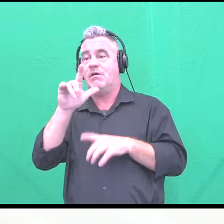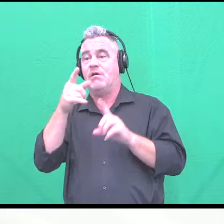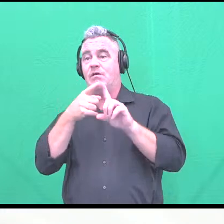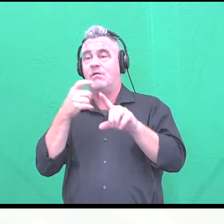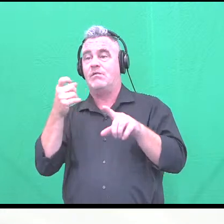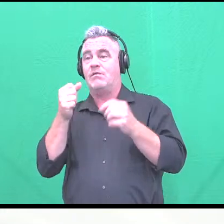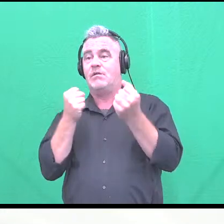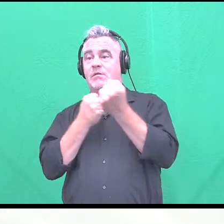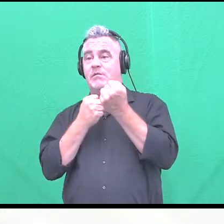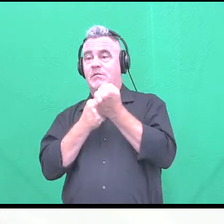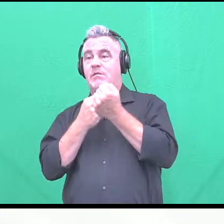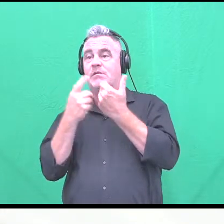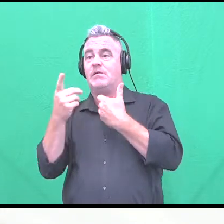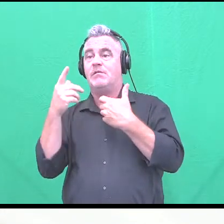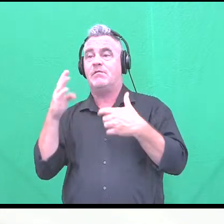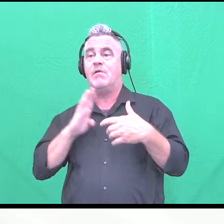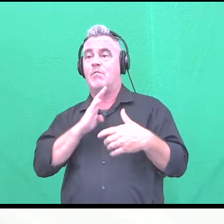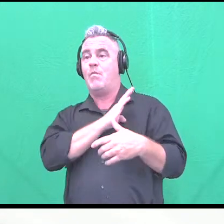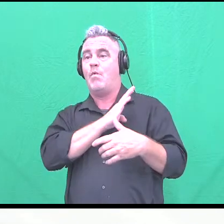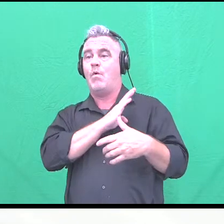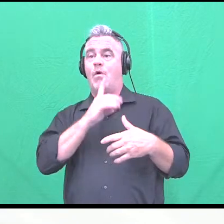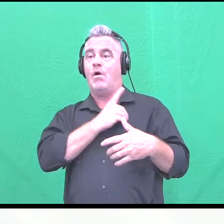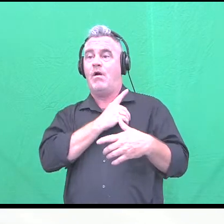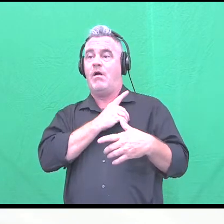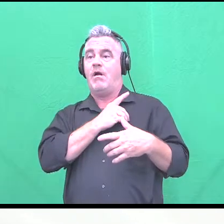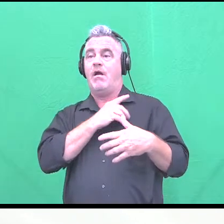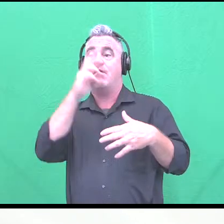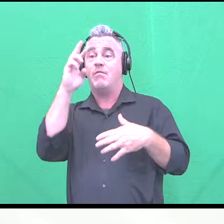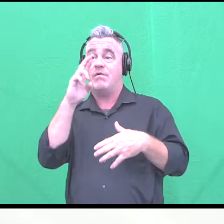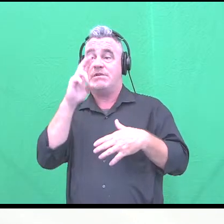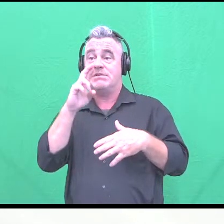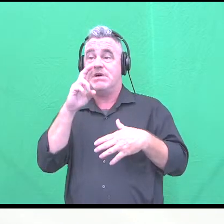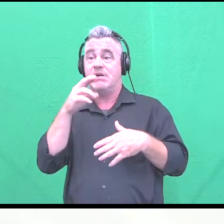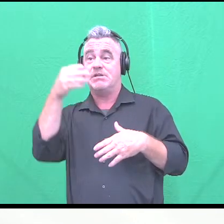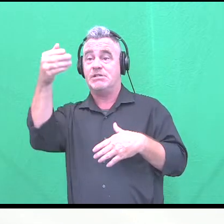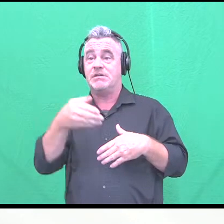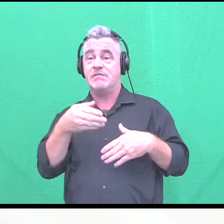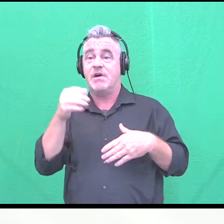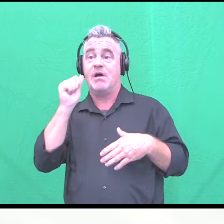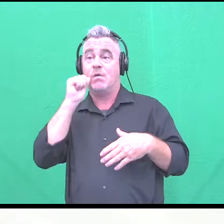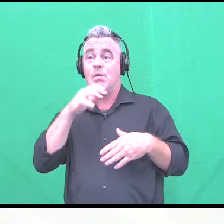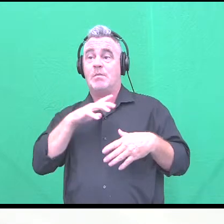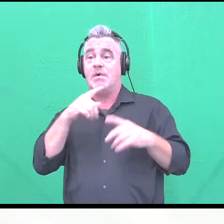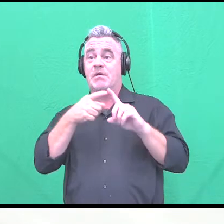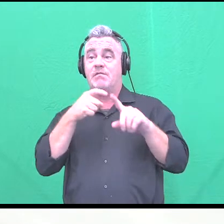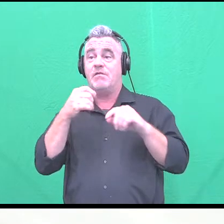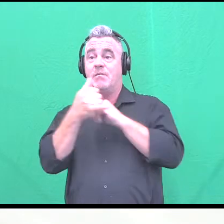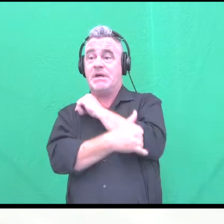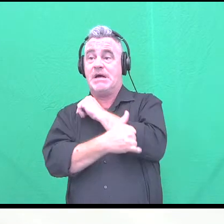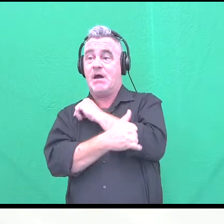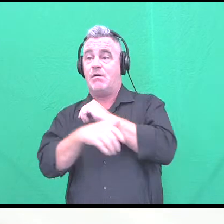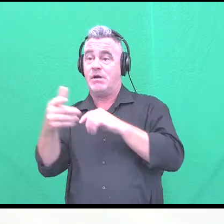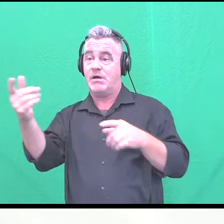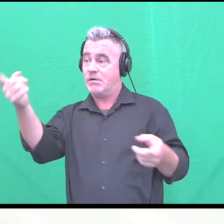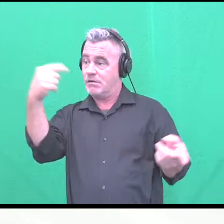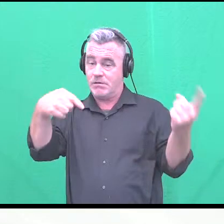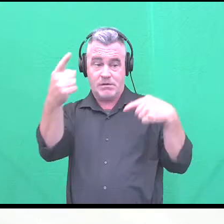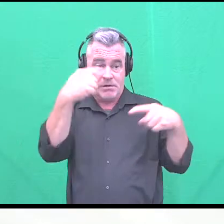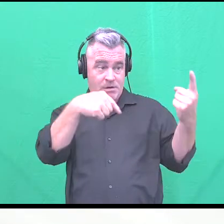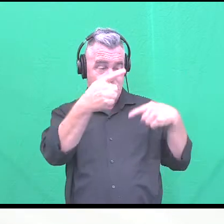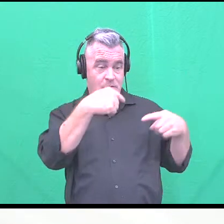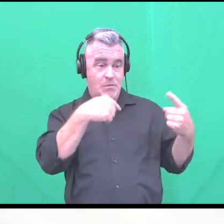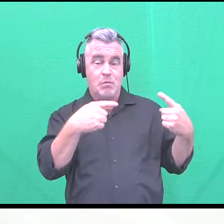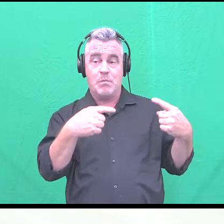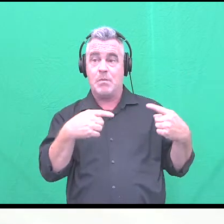the county of Riverside, and she invited women across the county to a